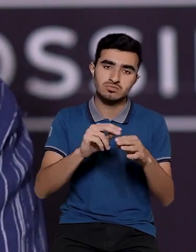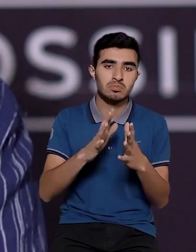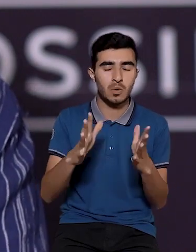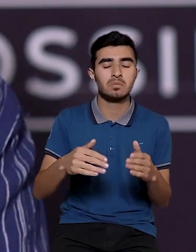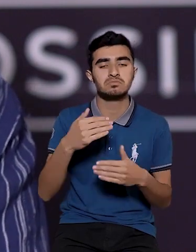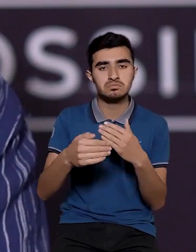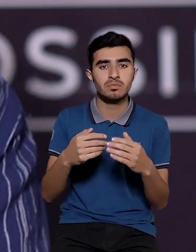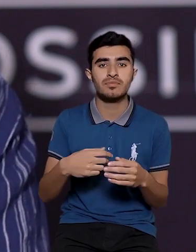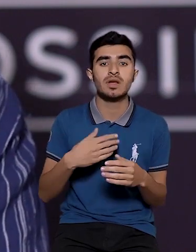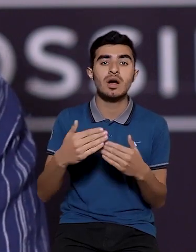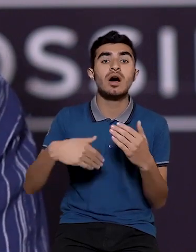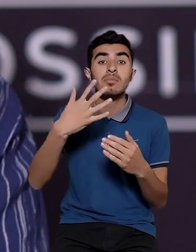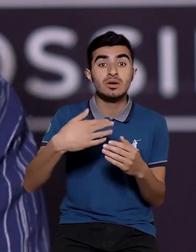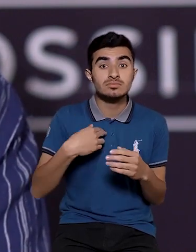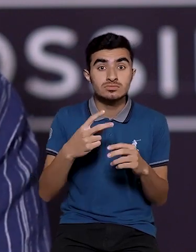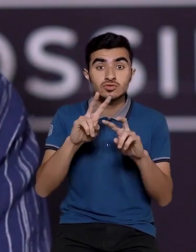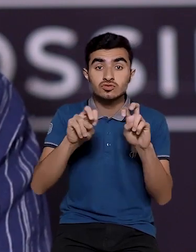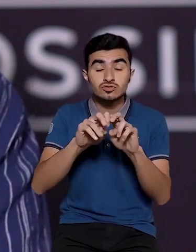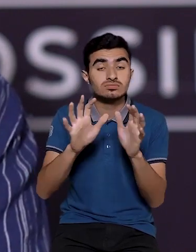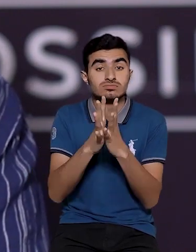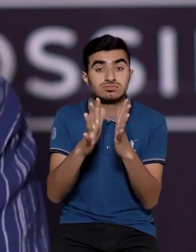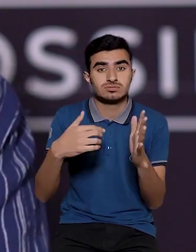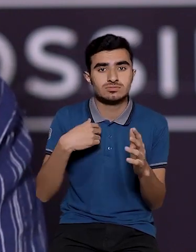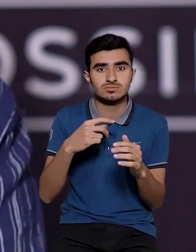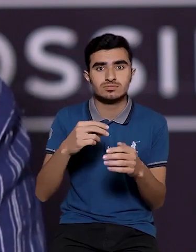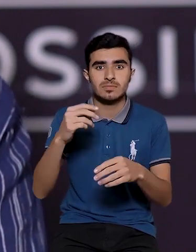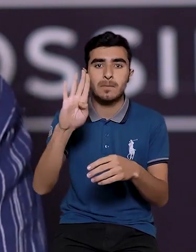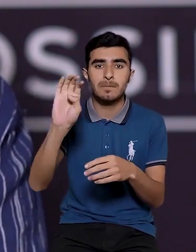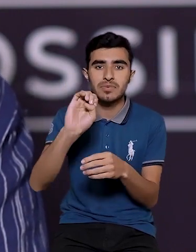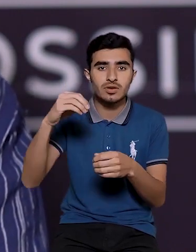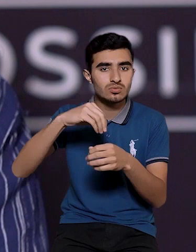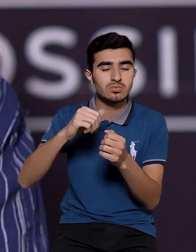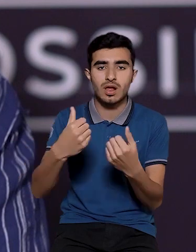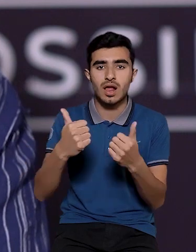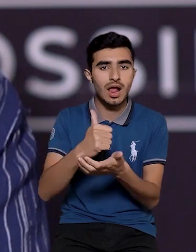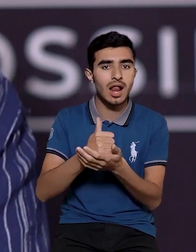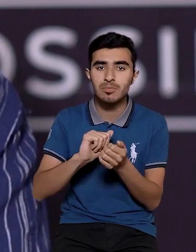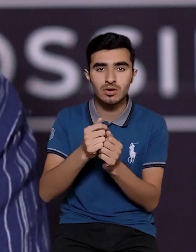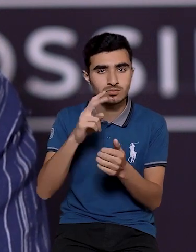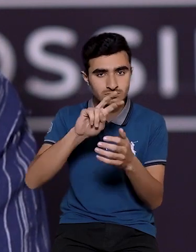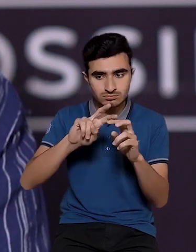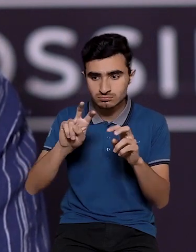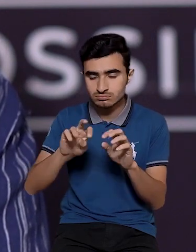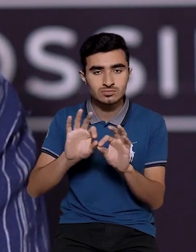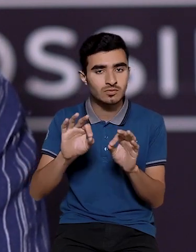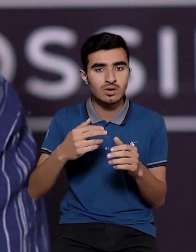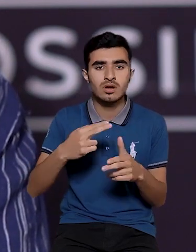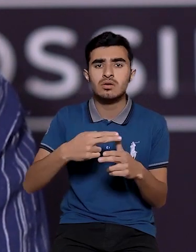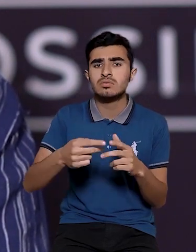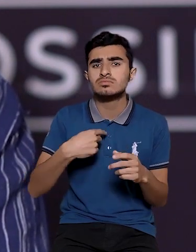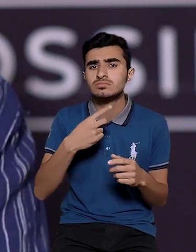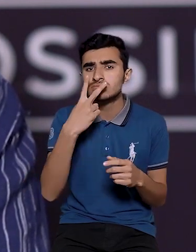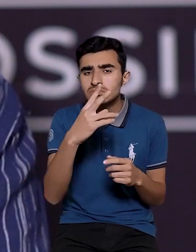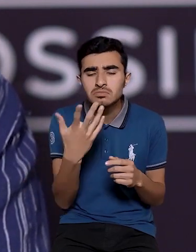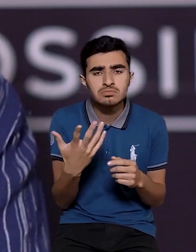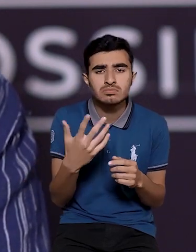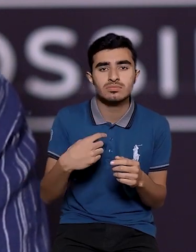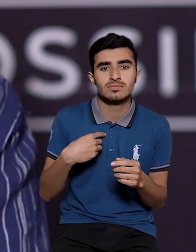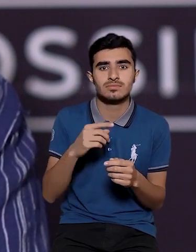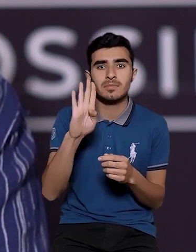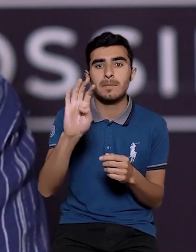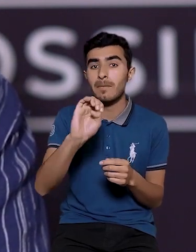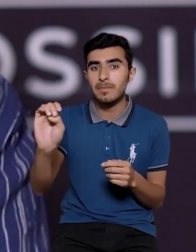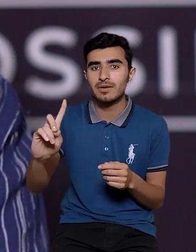more research, you know, what else can bee venom help? And it turns out